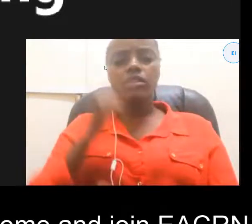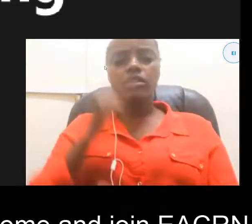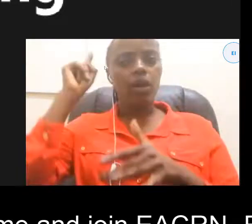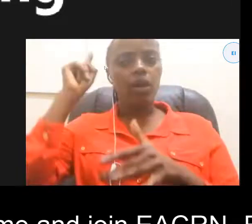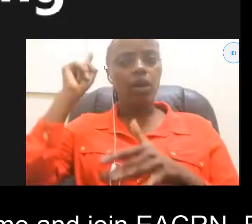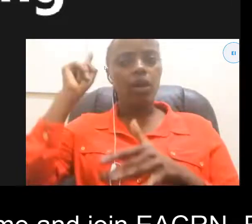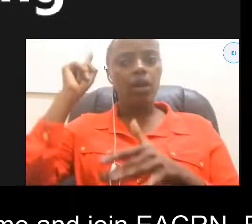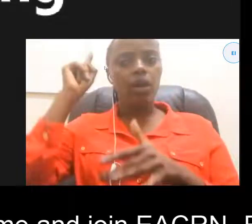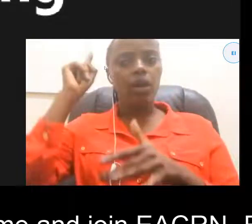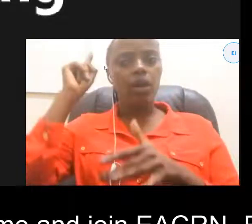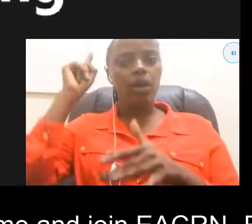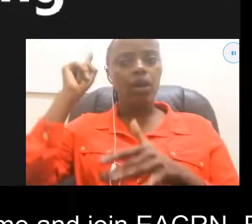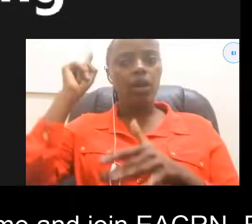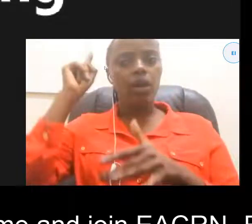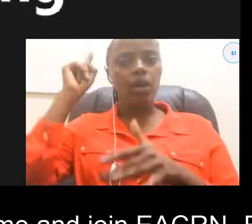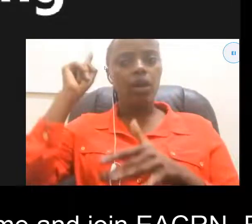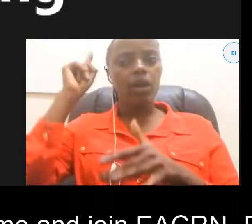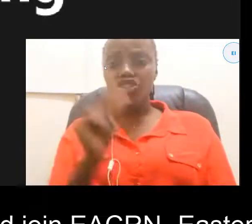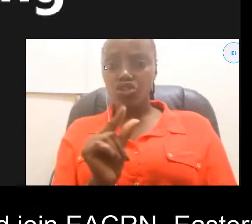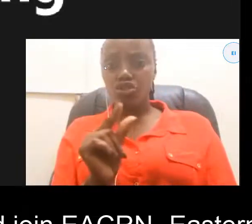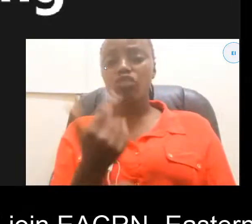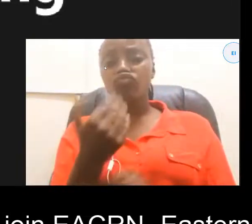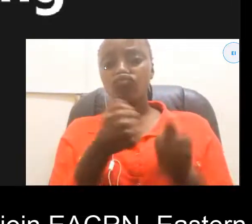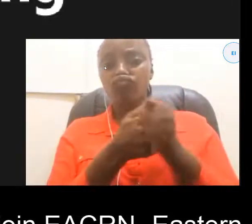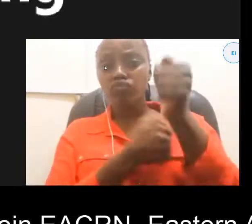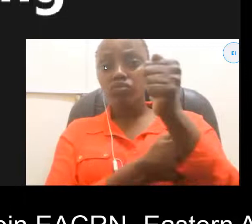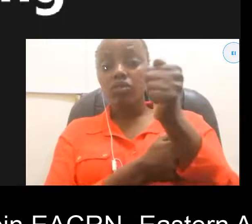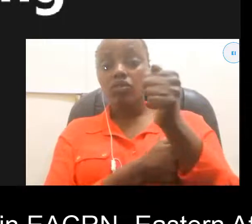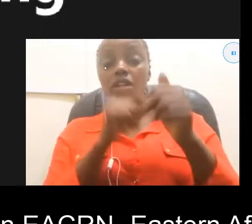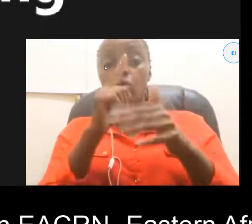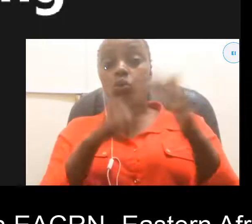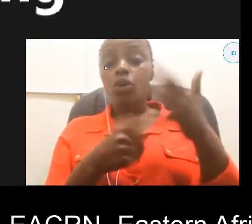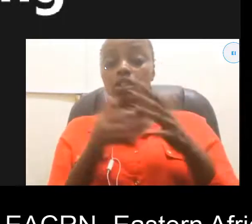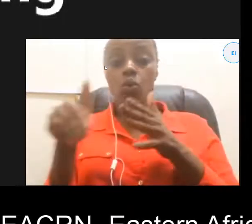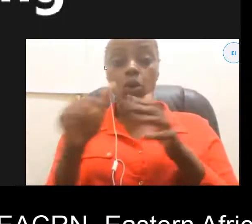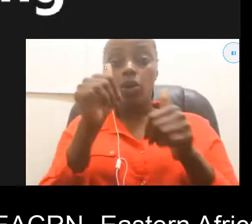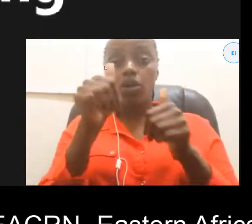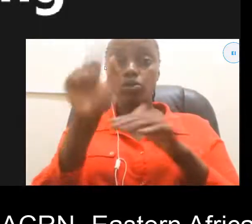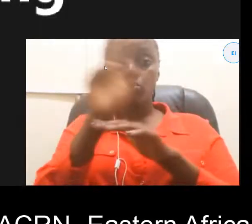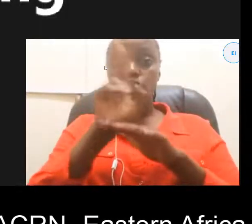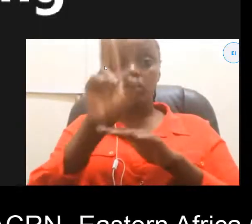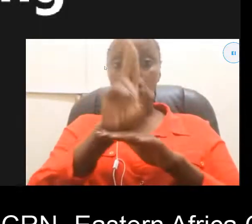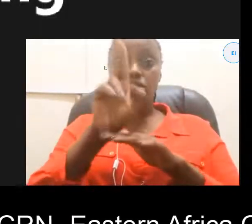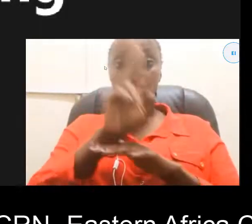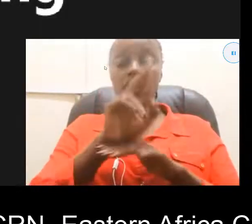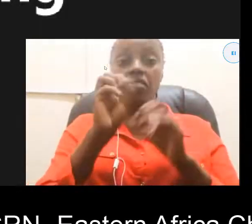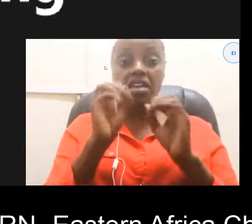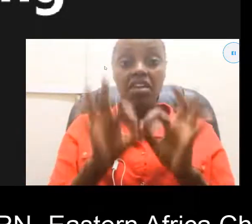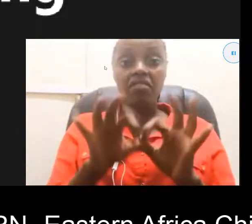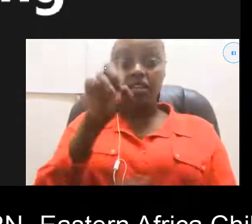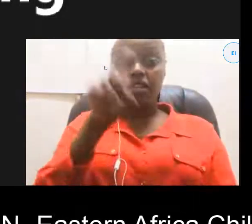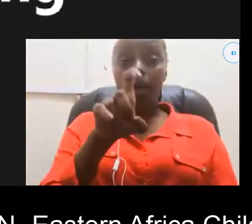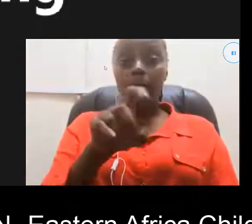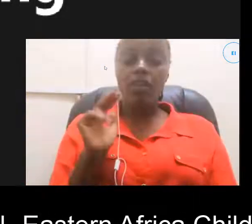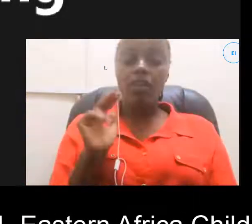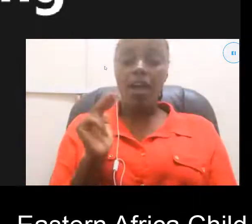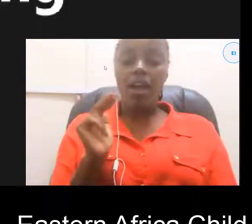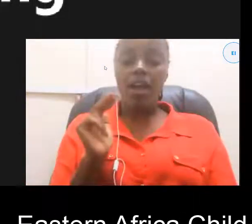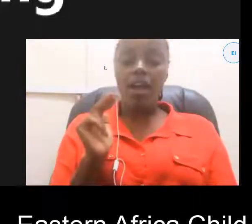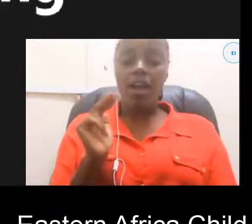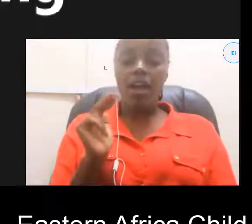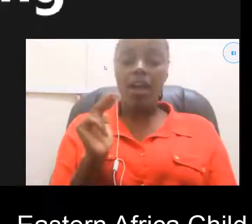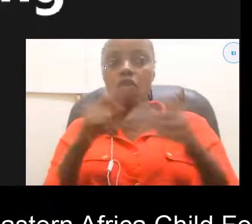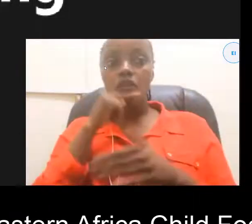how regional contributions to the forum, what format should it take? Should we, as earlier suggested, should we